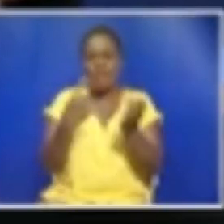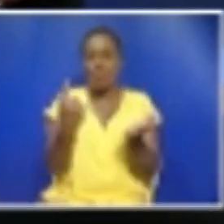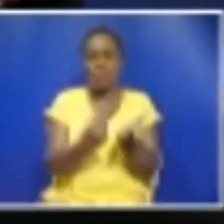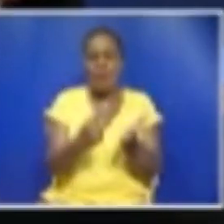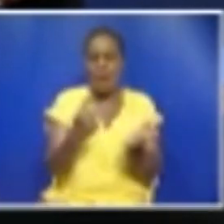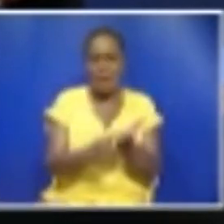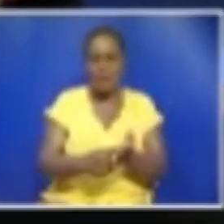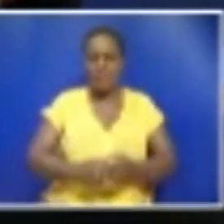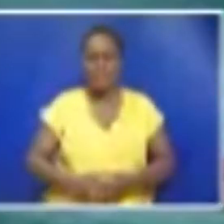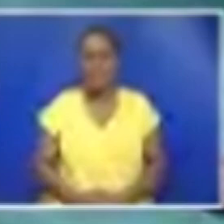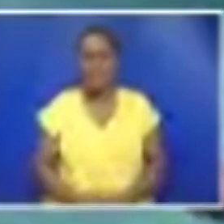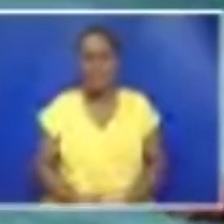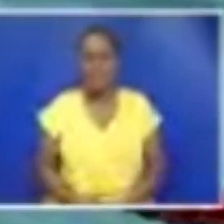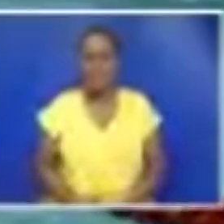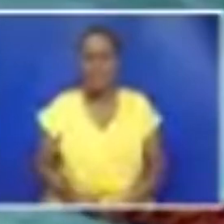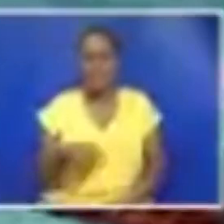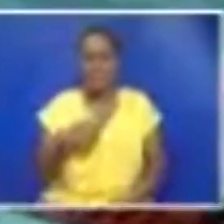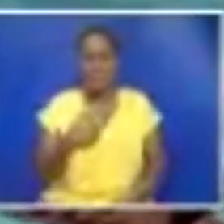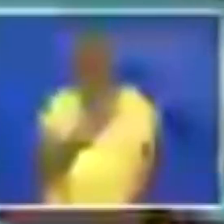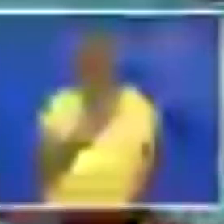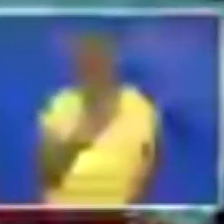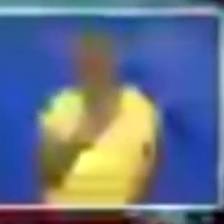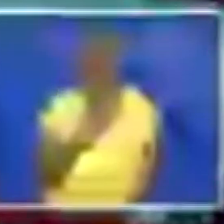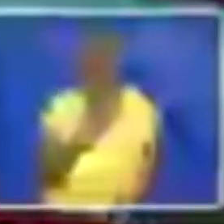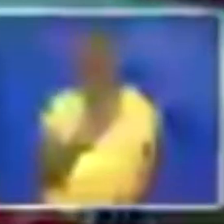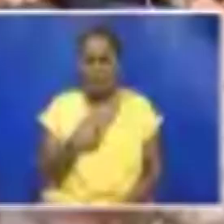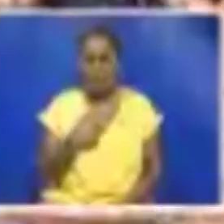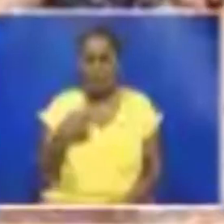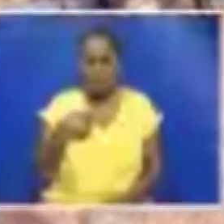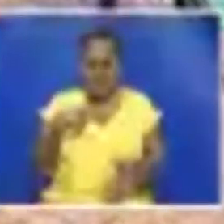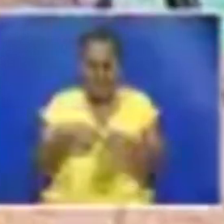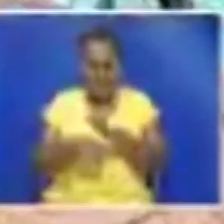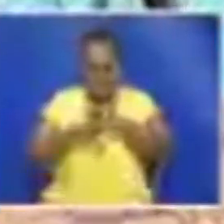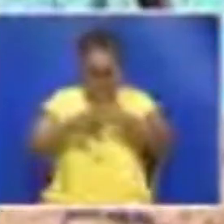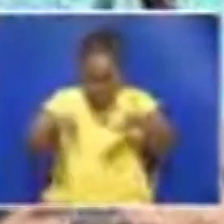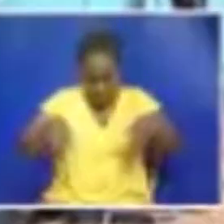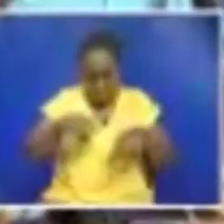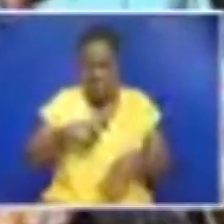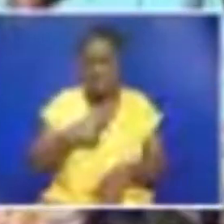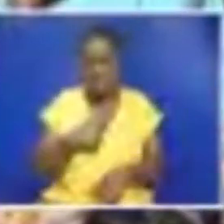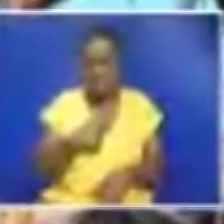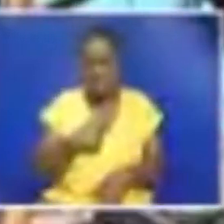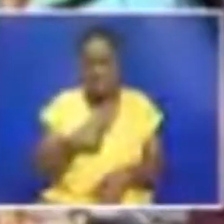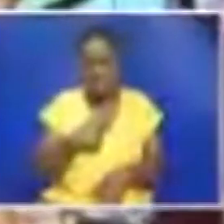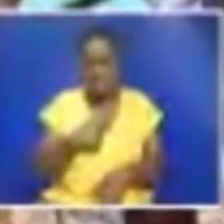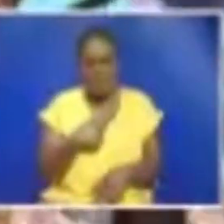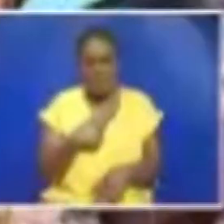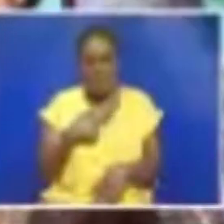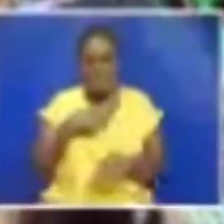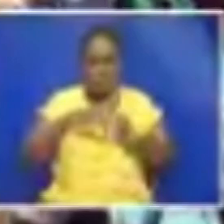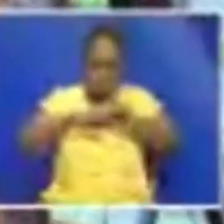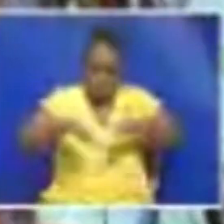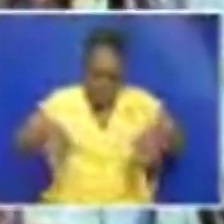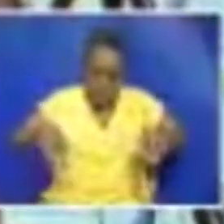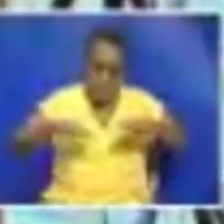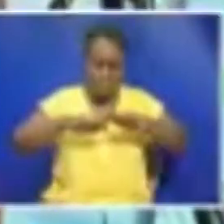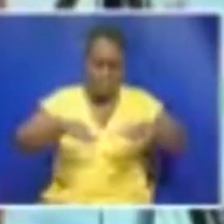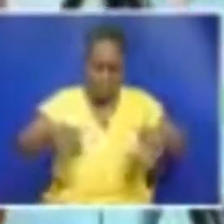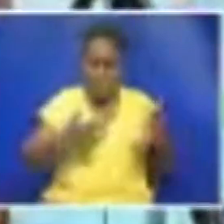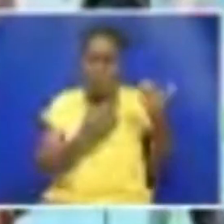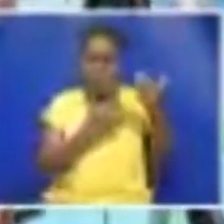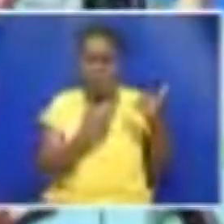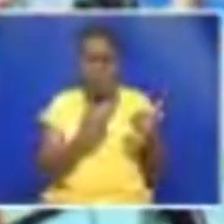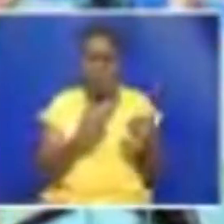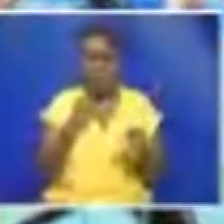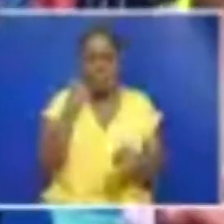Uganda. I felt refreshing when I entered the pool. I felt good that I swam, and I hope I do